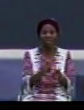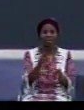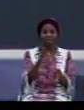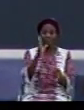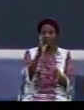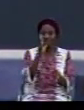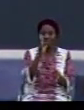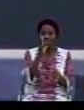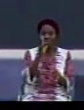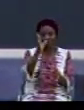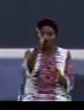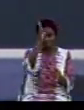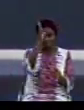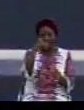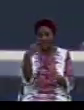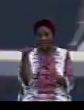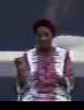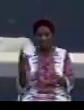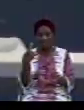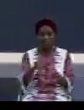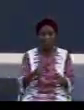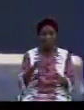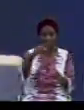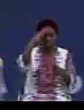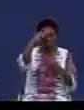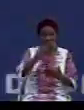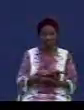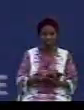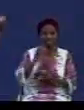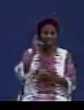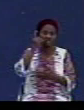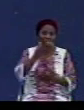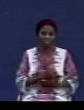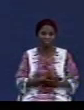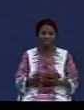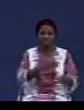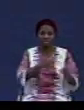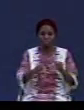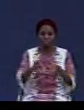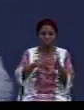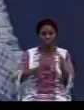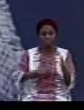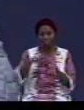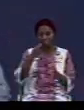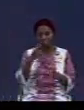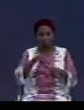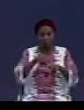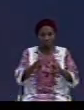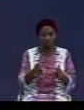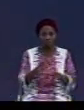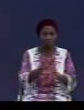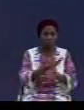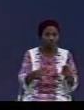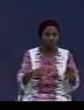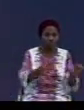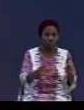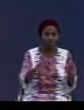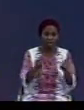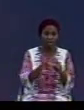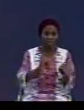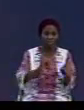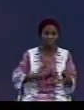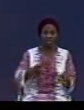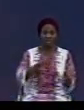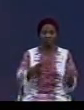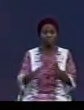mother telling the daughter, do as I say, but don't do as I do. Mommy, you told me this